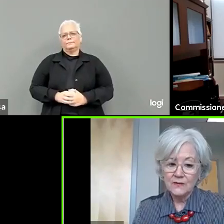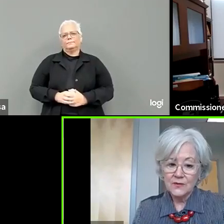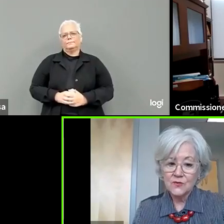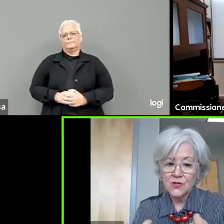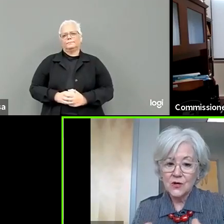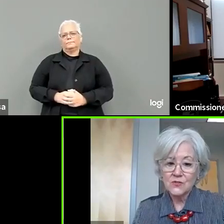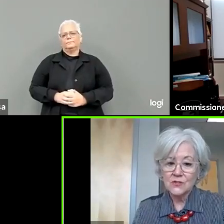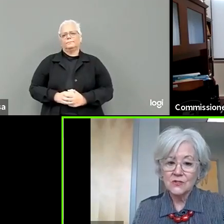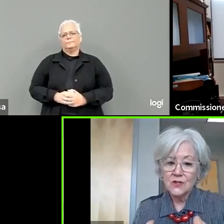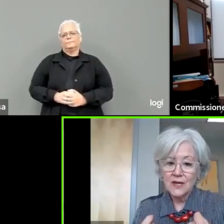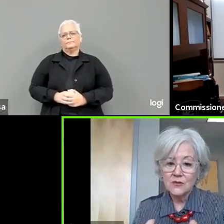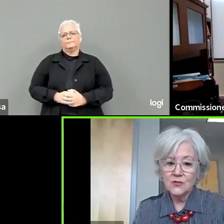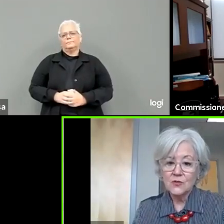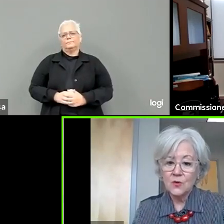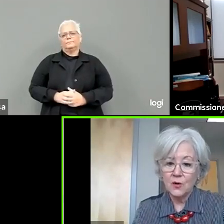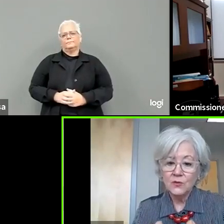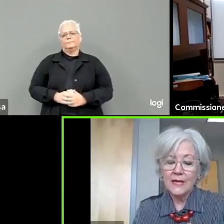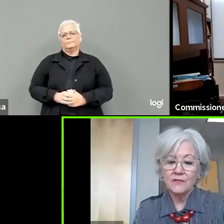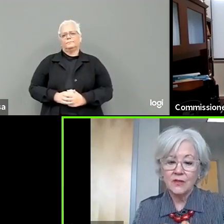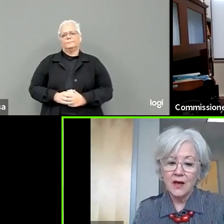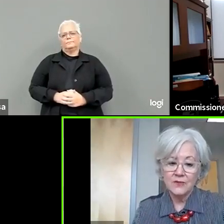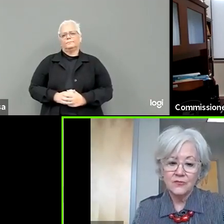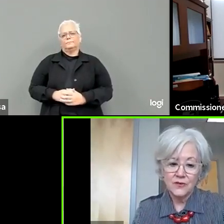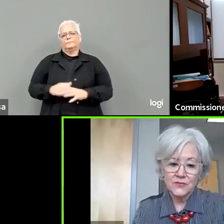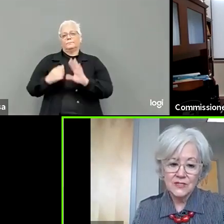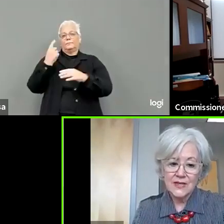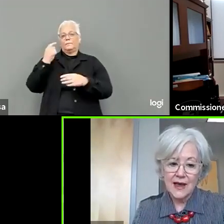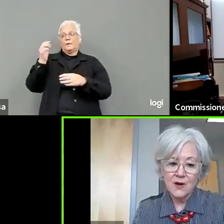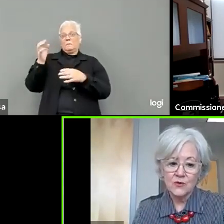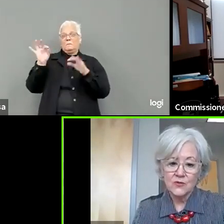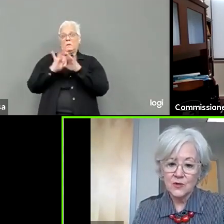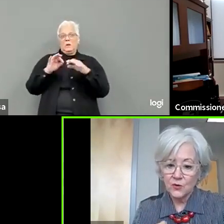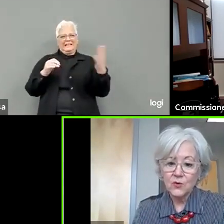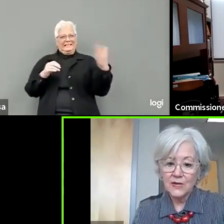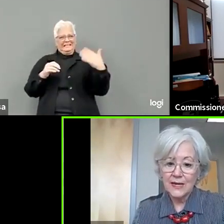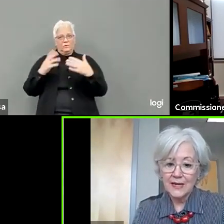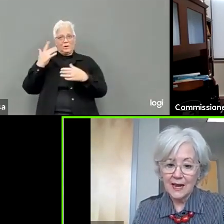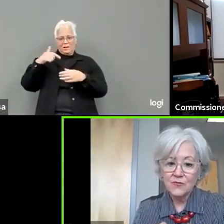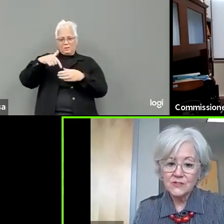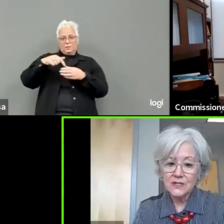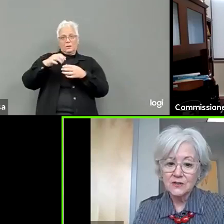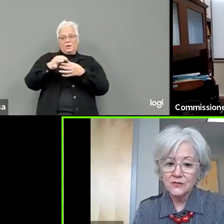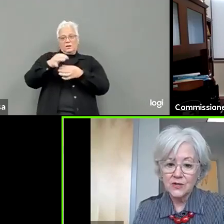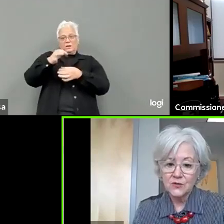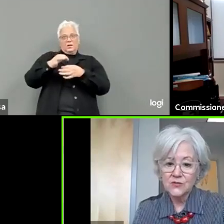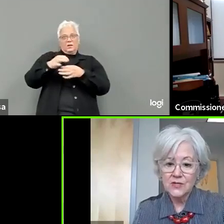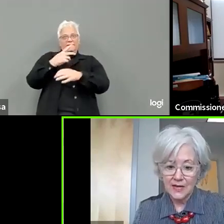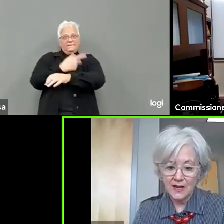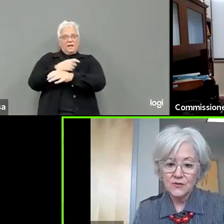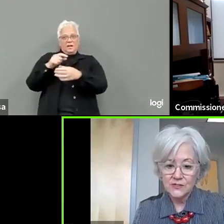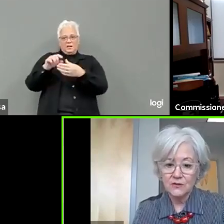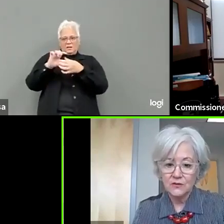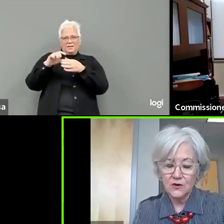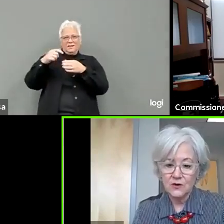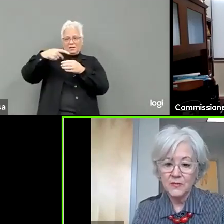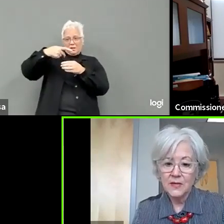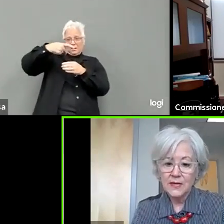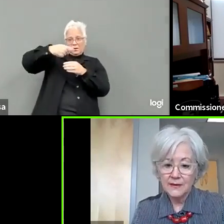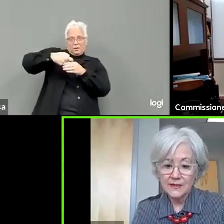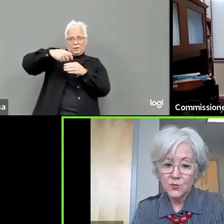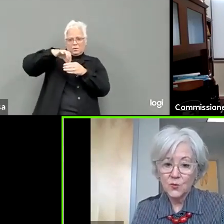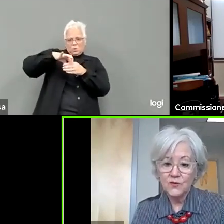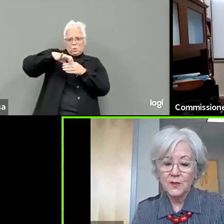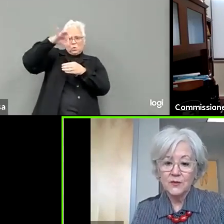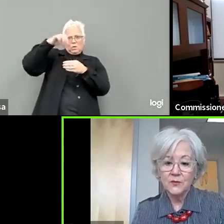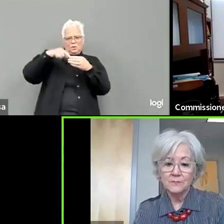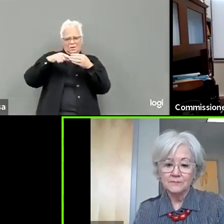open, those doses do only have a life of 6 hours, and we're going to get every single dose in every single arm,